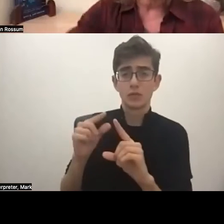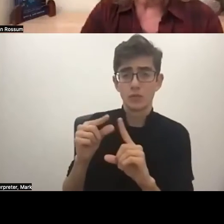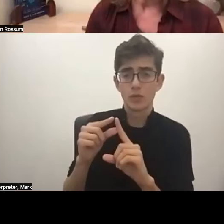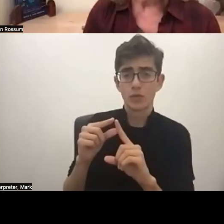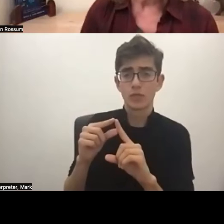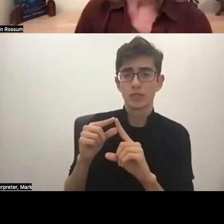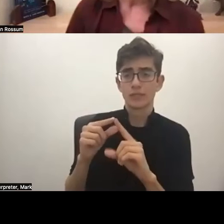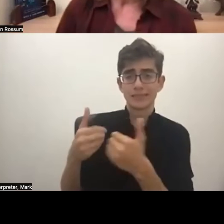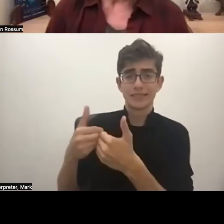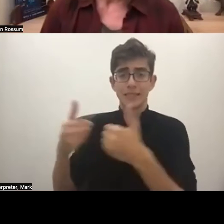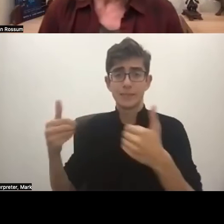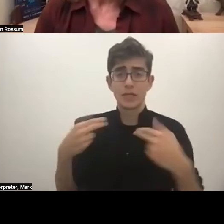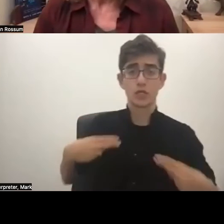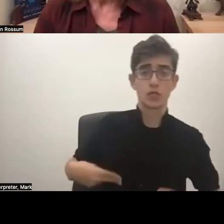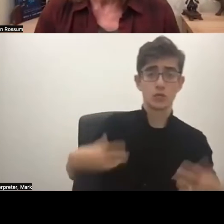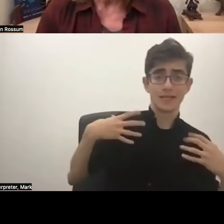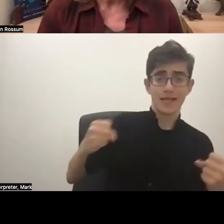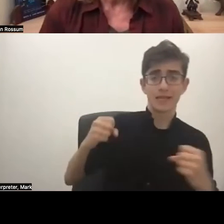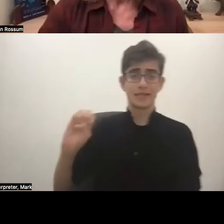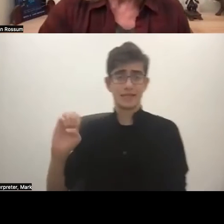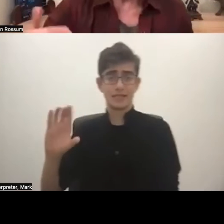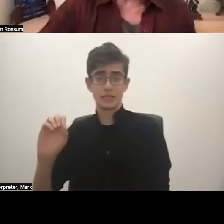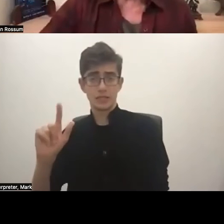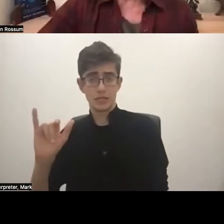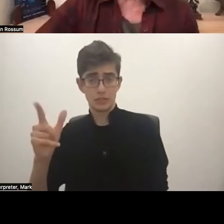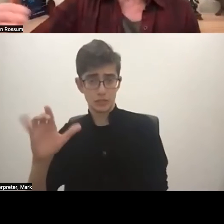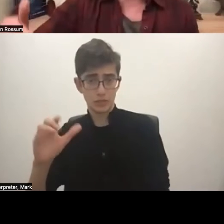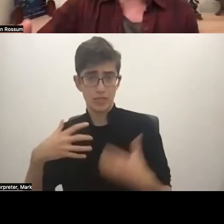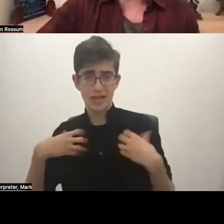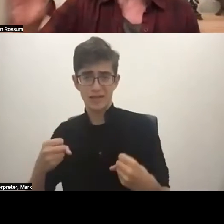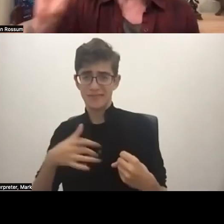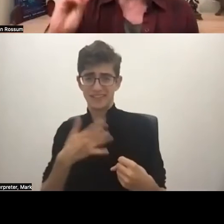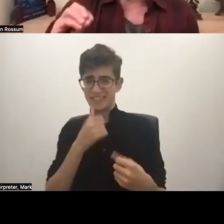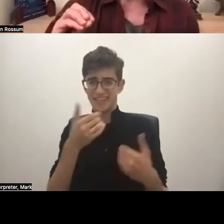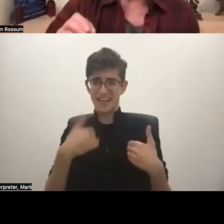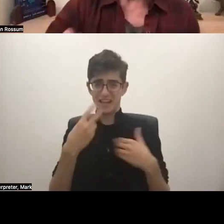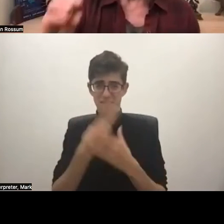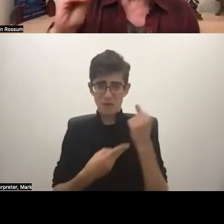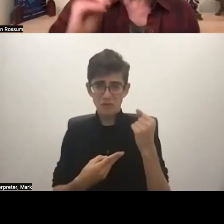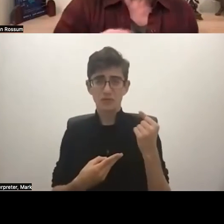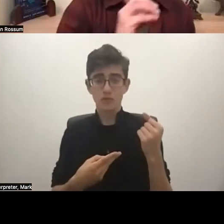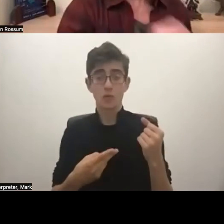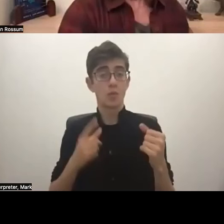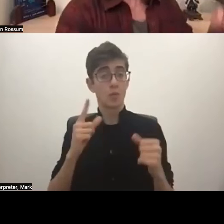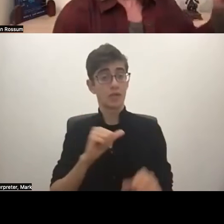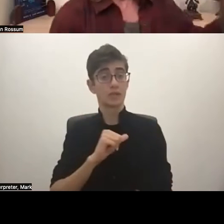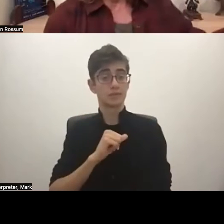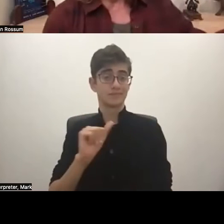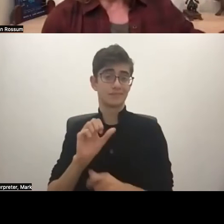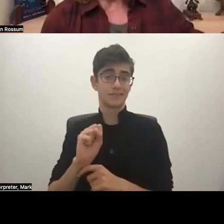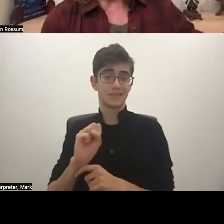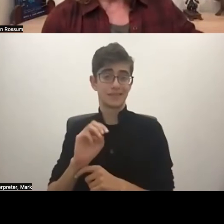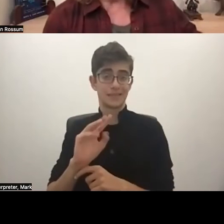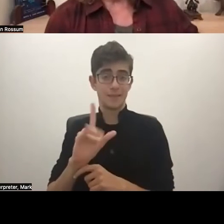human health. And so Assemblyman Engelbright went to extra effort at the time to offer clarity